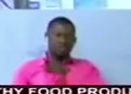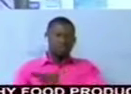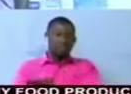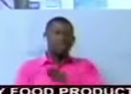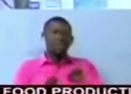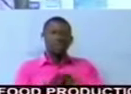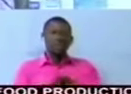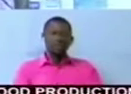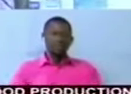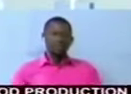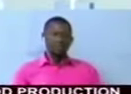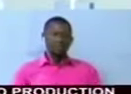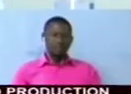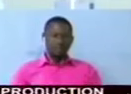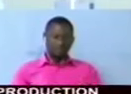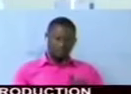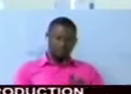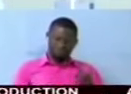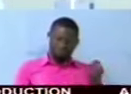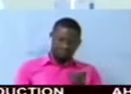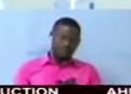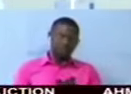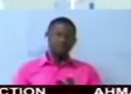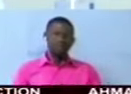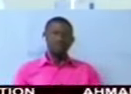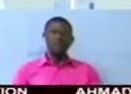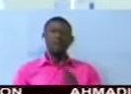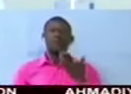who? Chikan. Chiman me. From me.